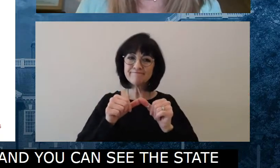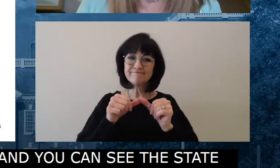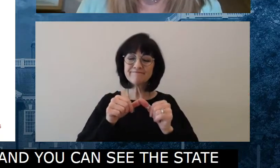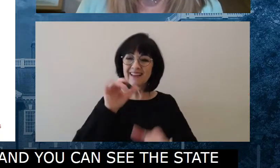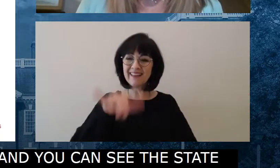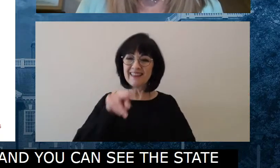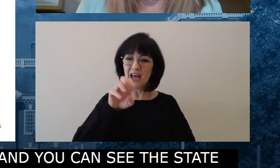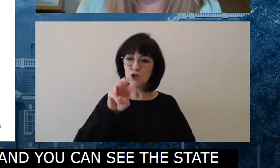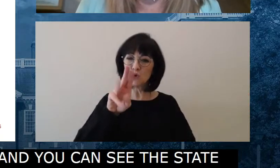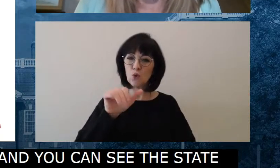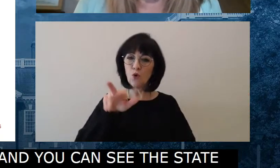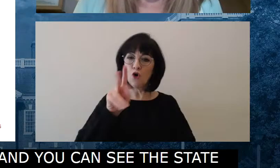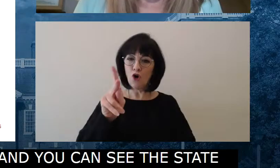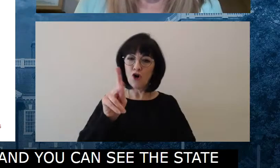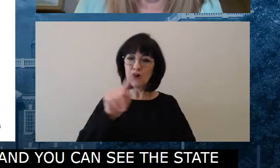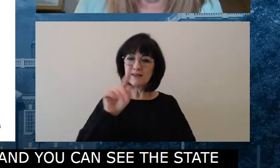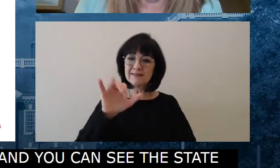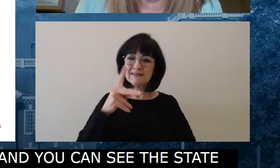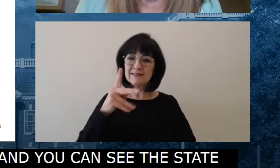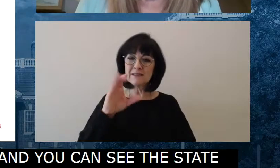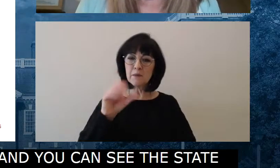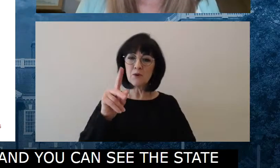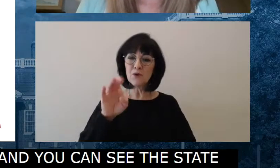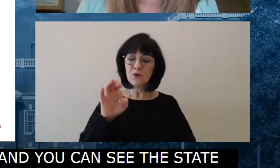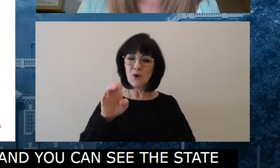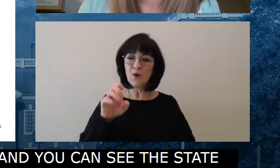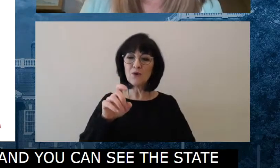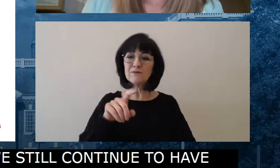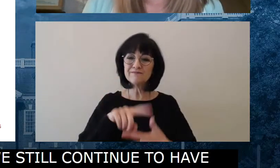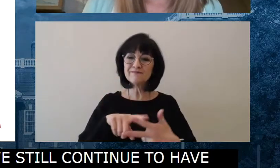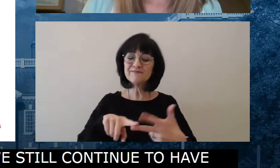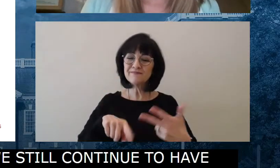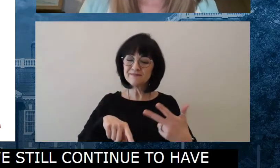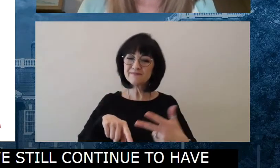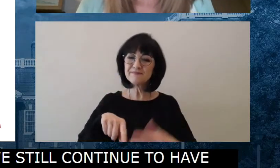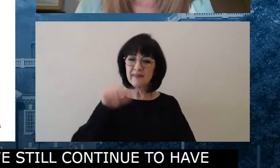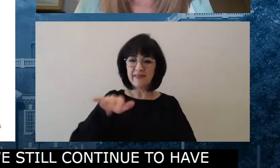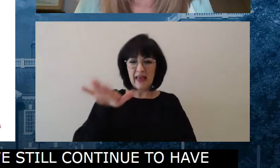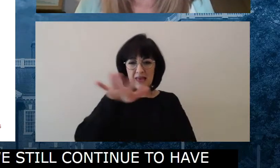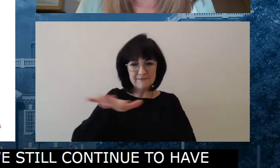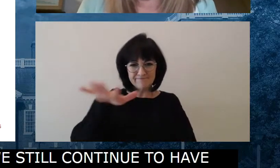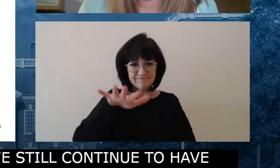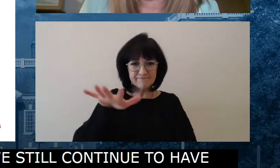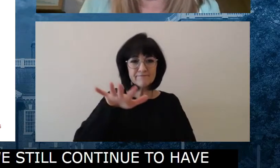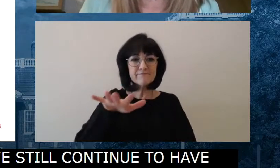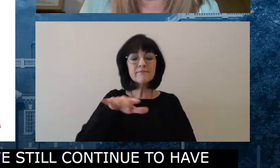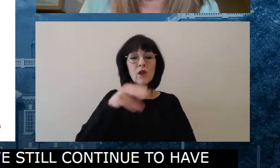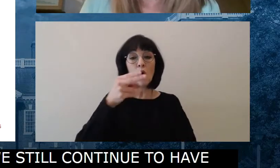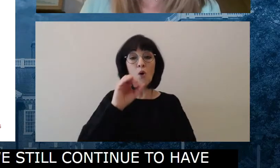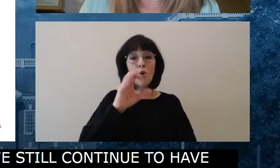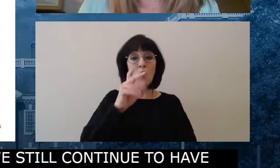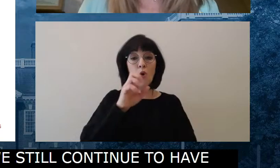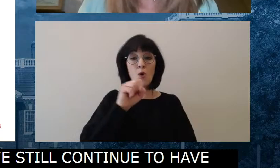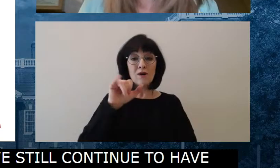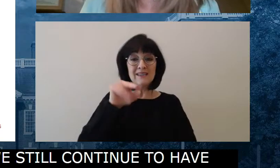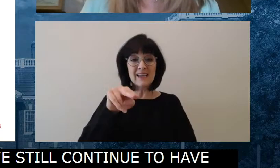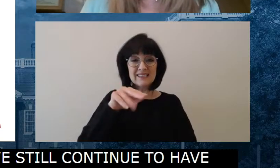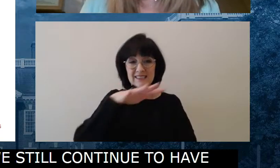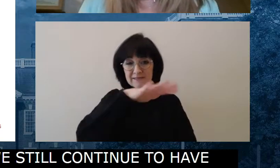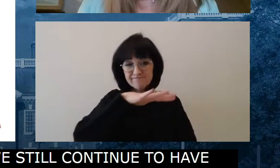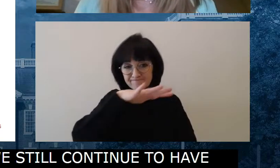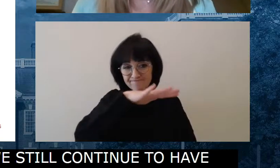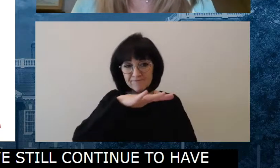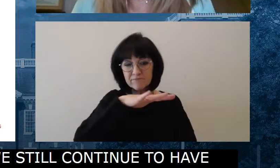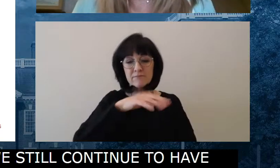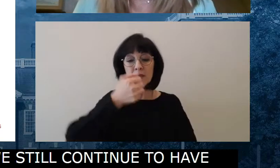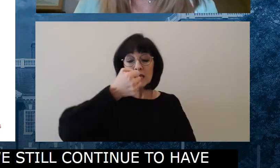zip codes, as well as Hockessin, Townsend, and Viola on the list, but all